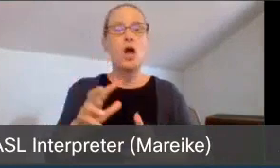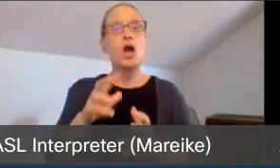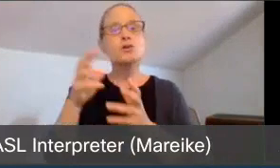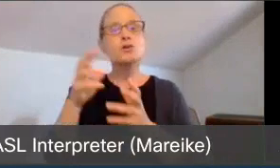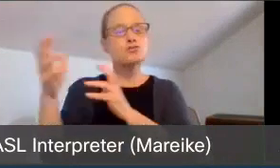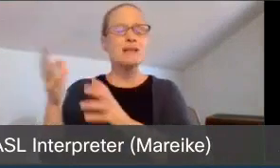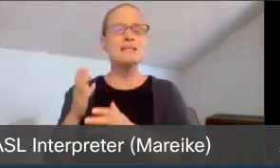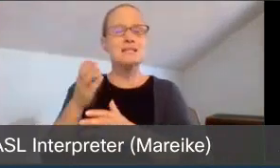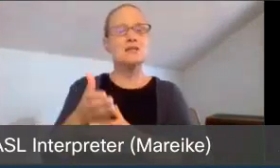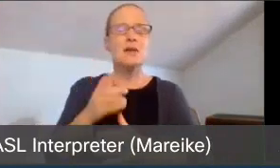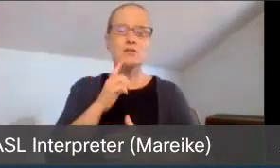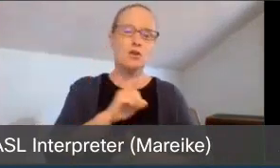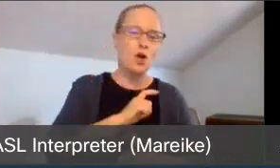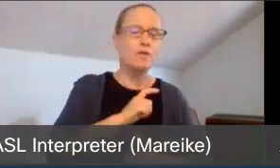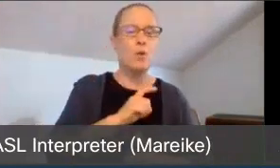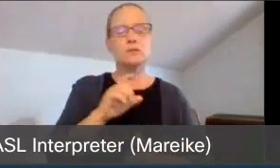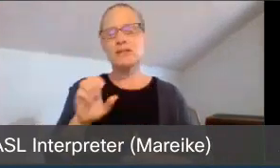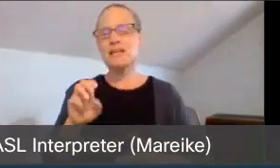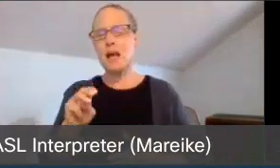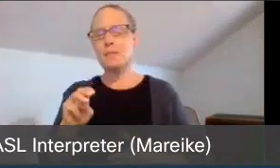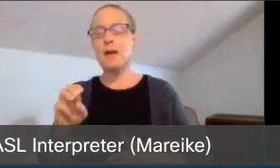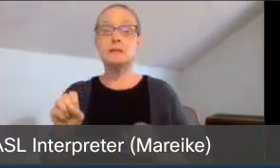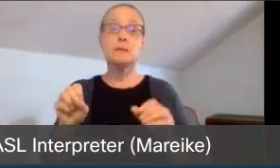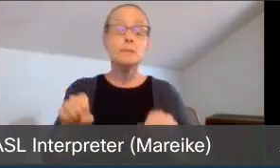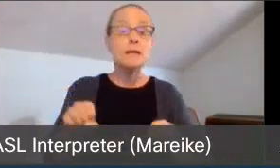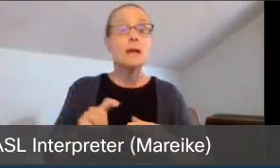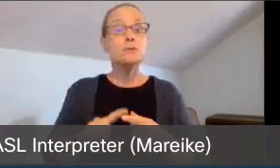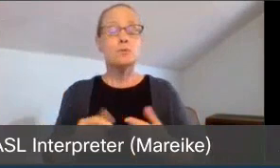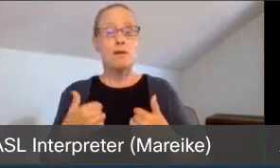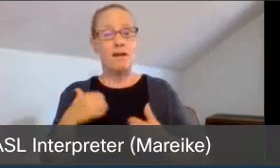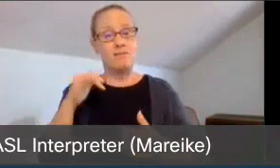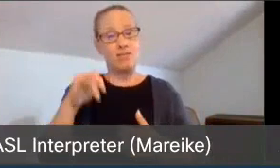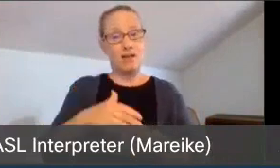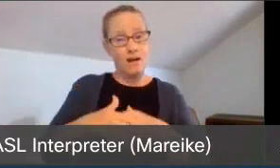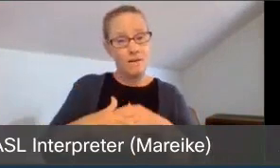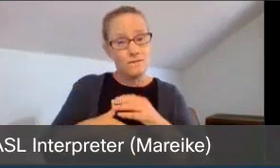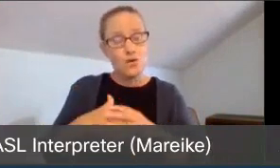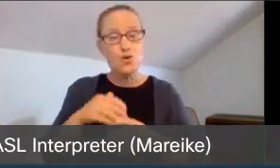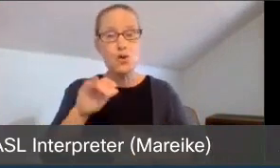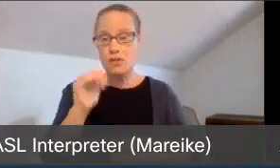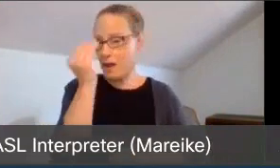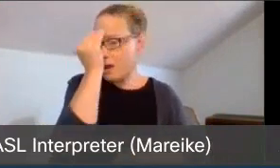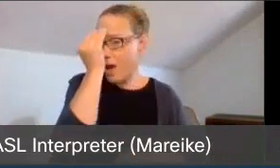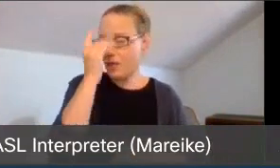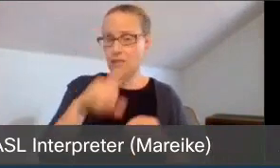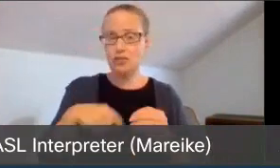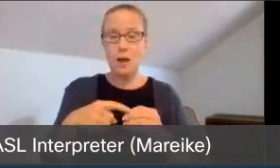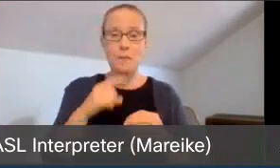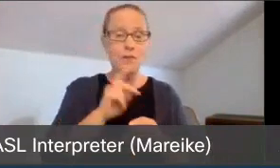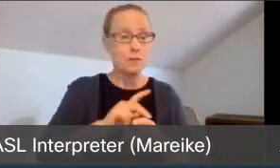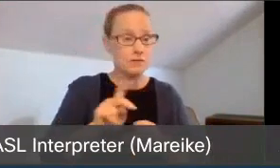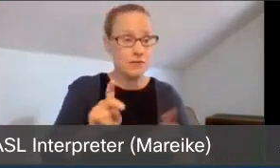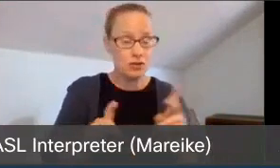law enforcement or EMS. So being able again to have that comfort and that knowledge about the professionalism and